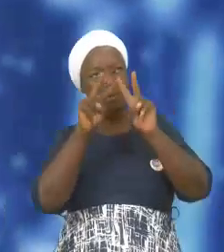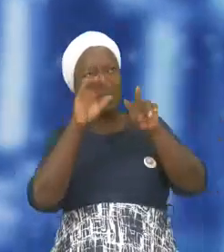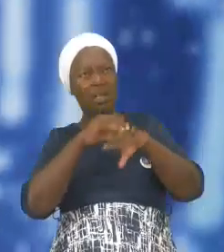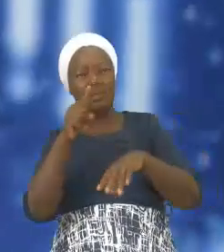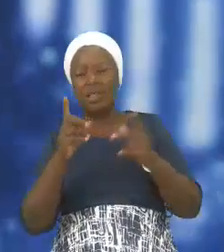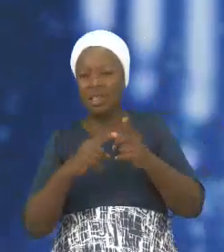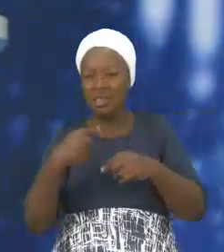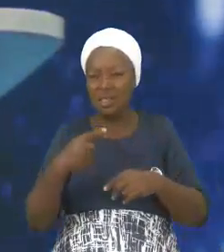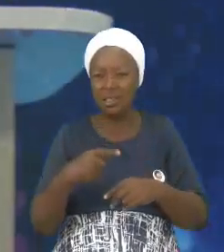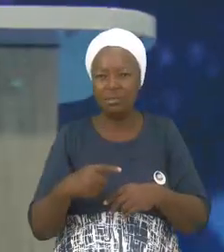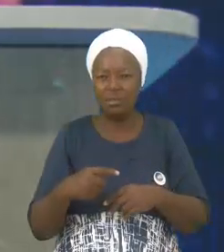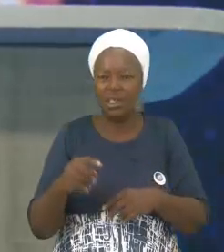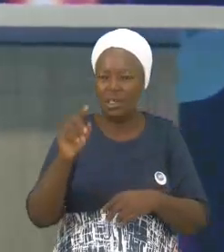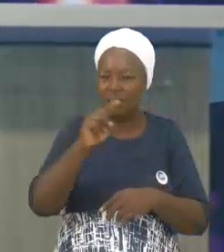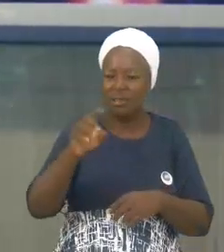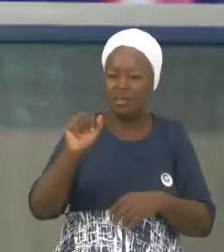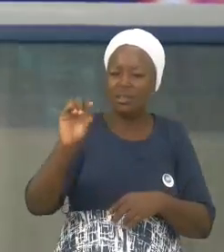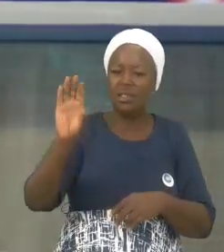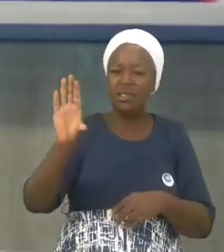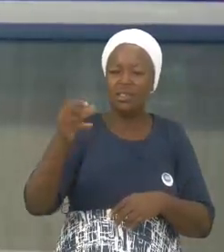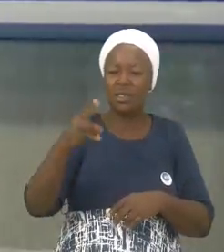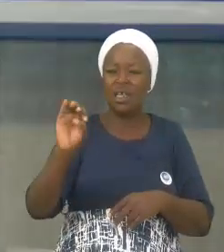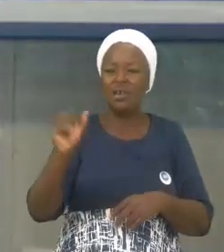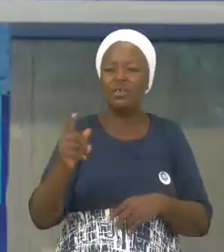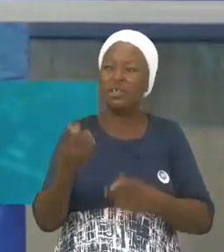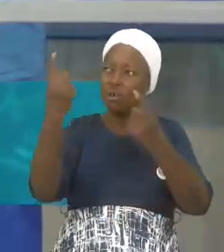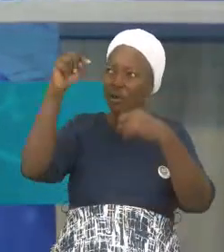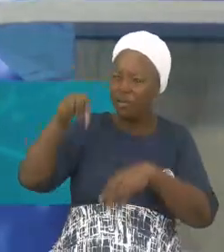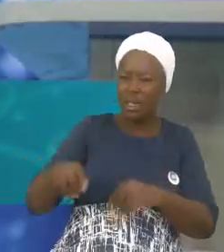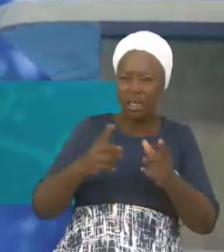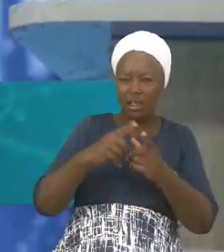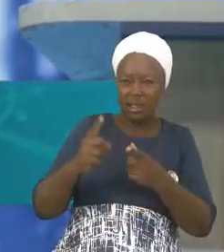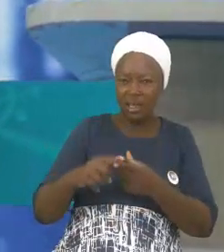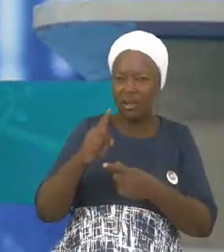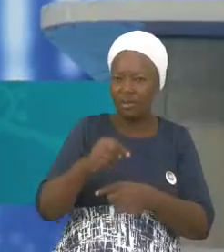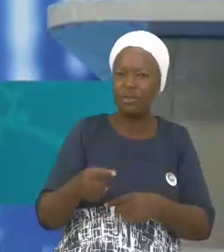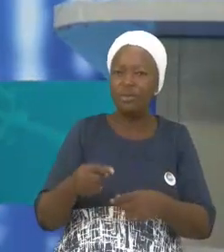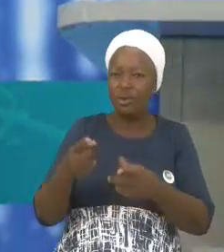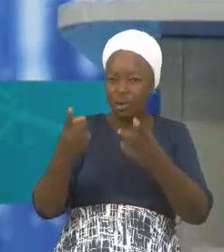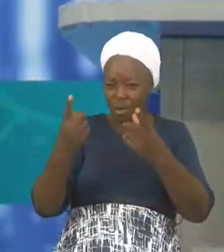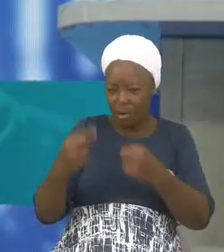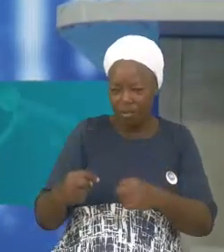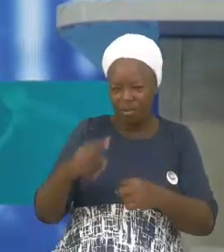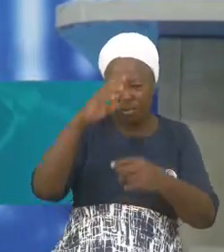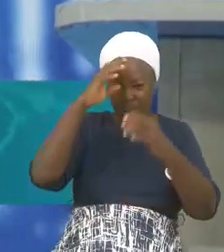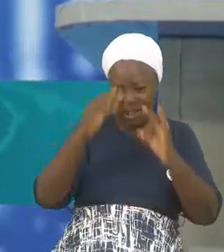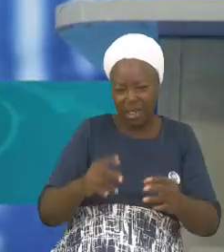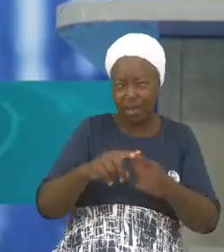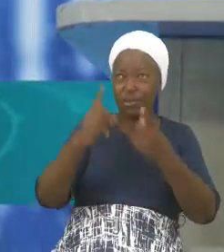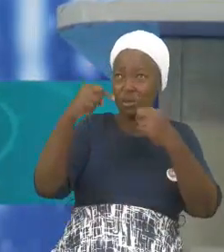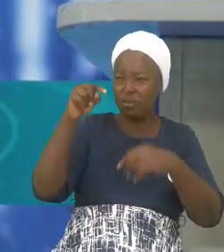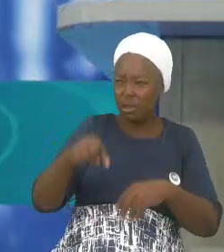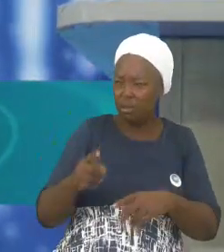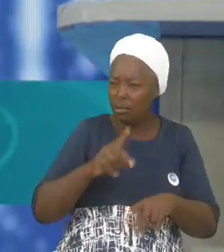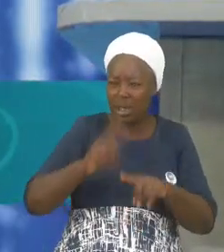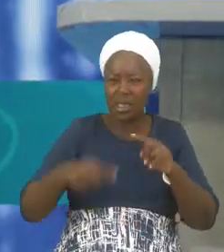says, Zacchaeus, come down. And then you have to come down. You cannot say, I'm